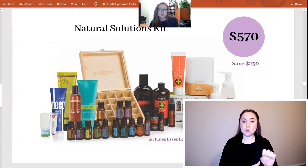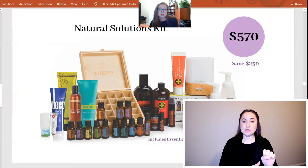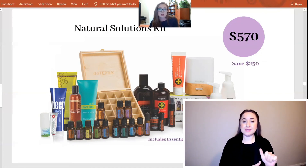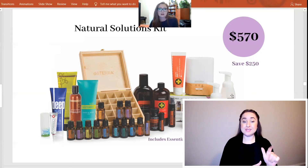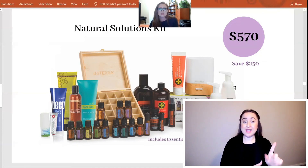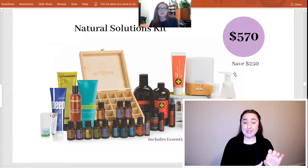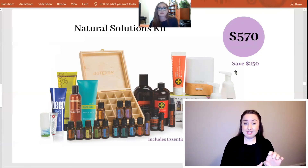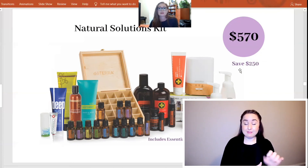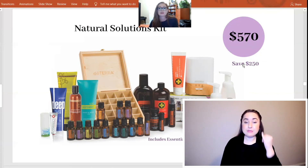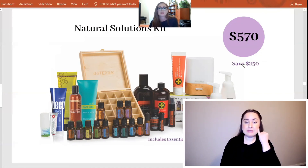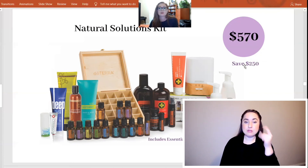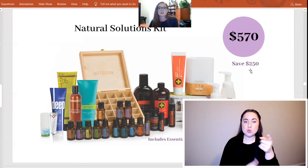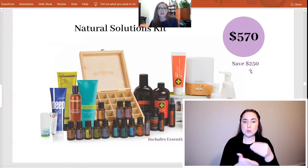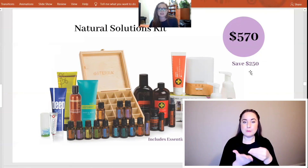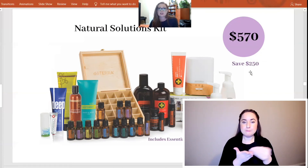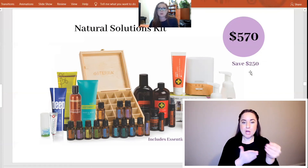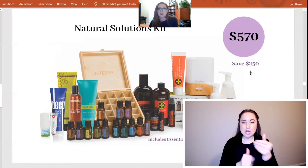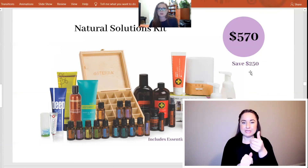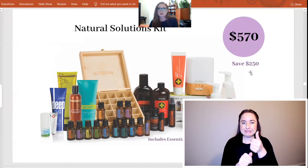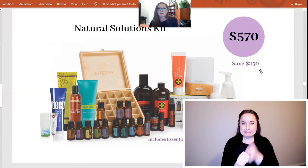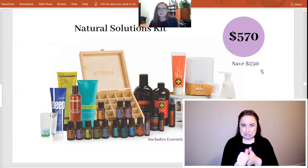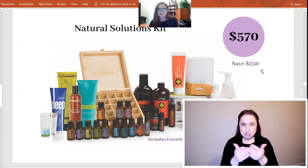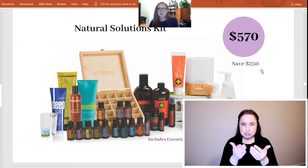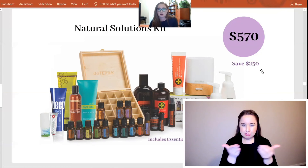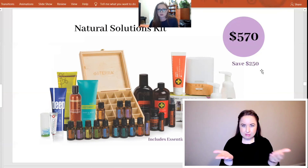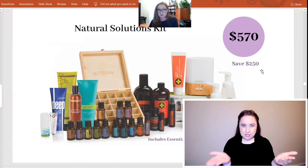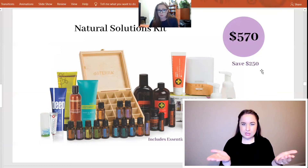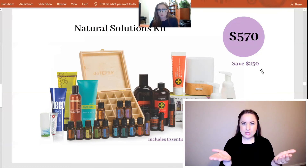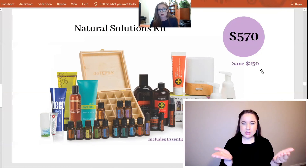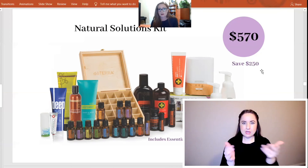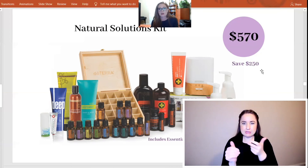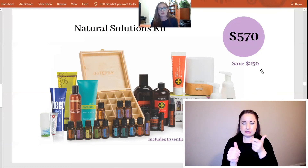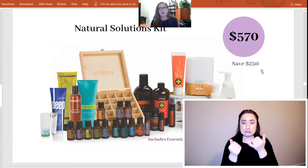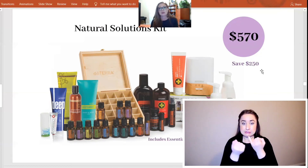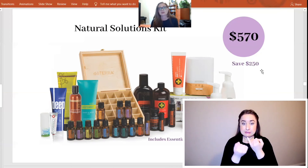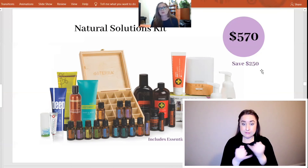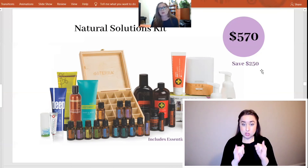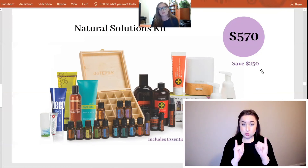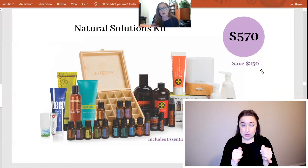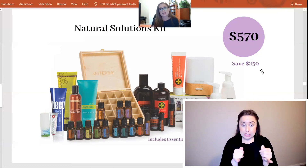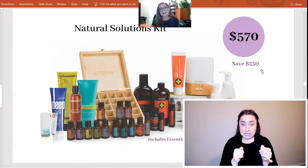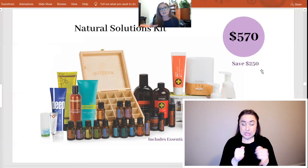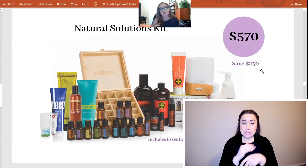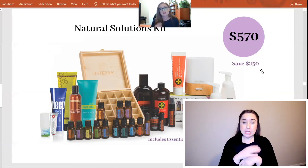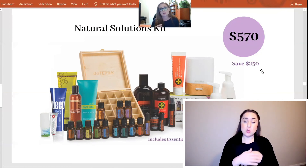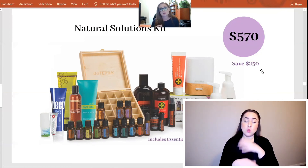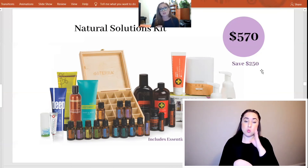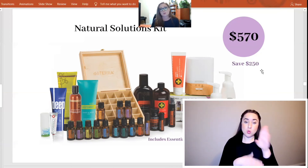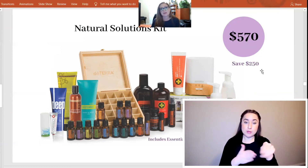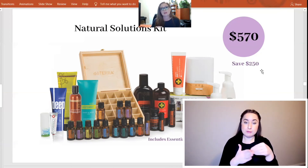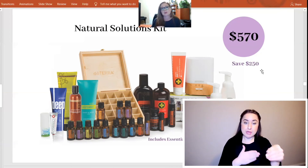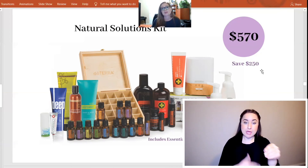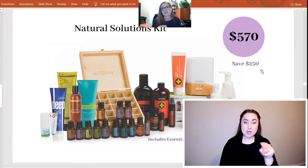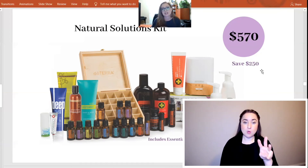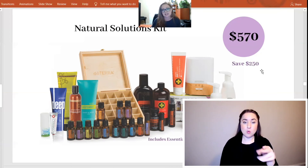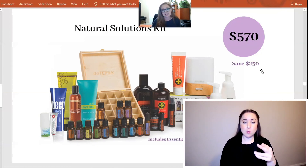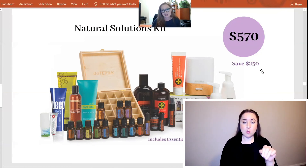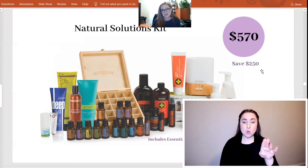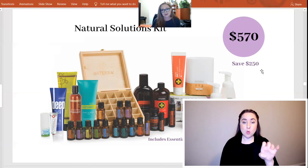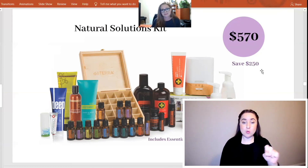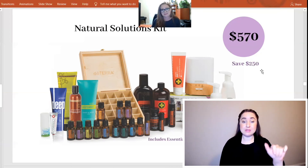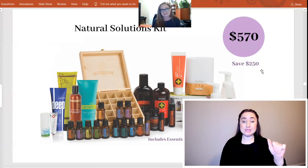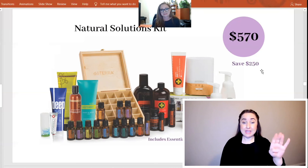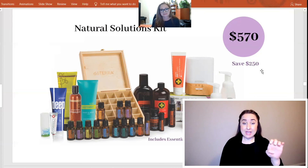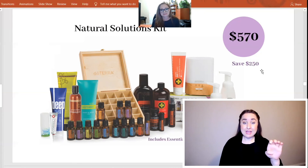you'd pay $250 more. So the price is reduced when they put the kit